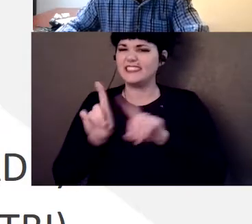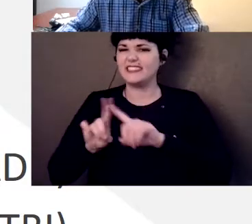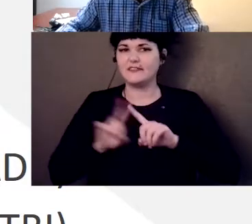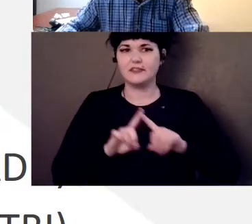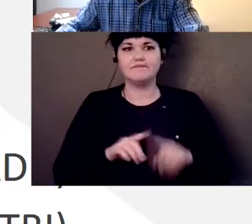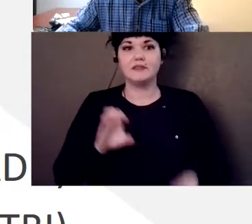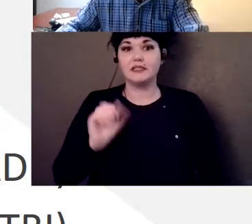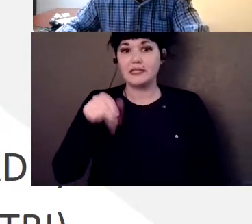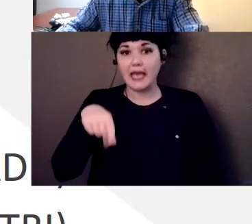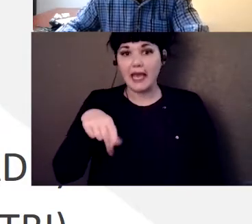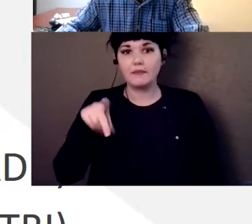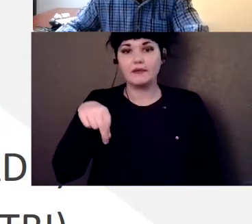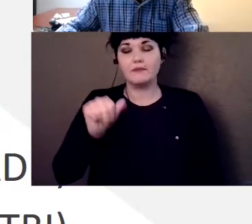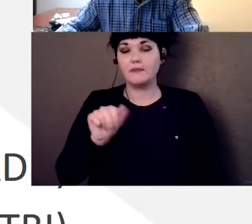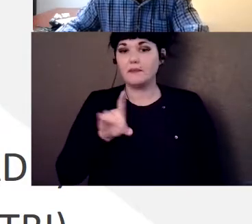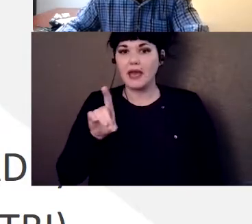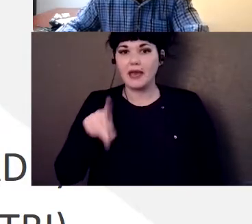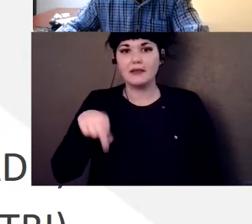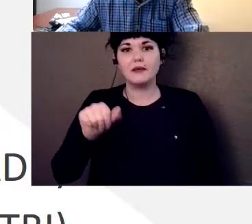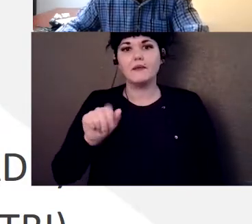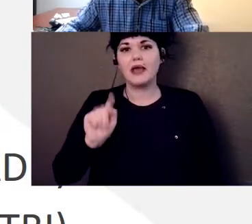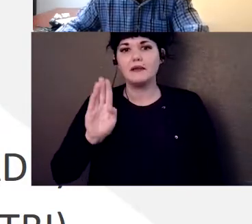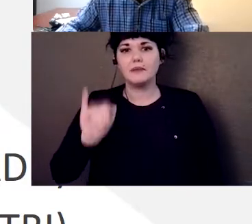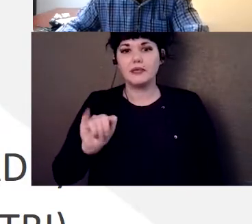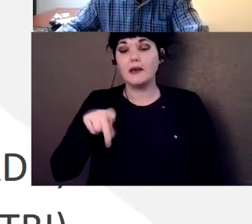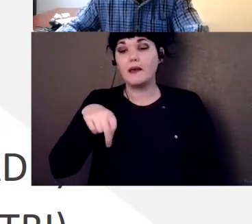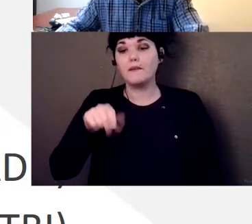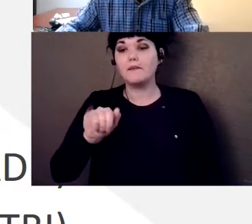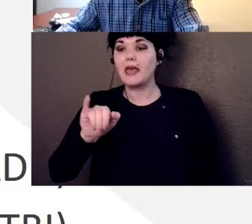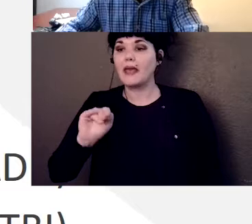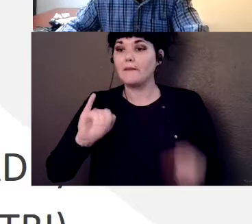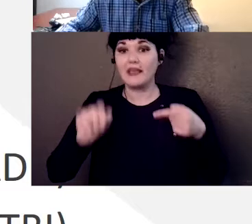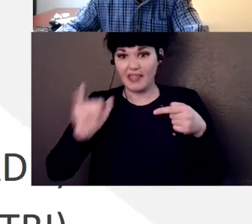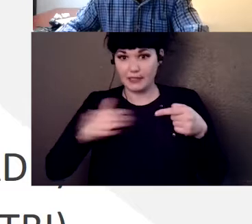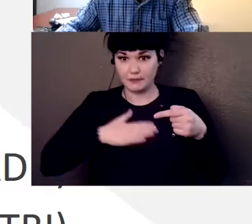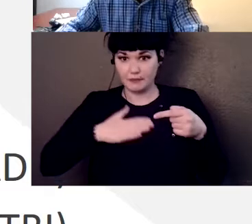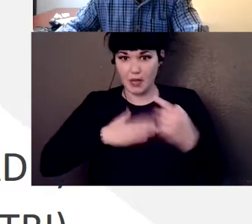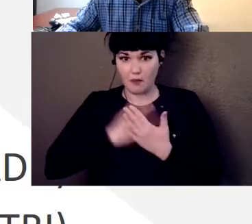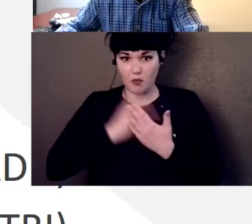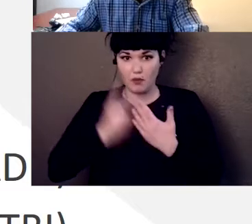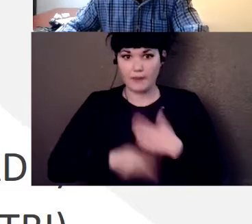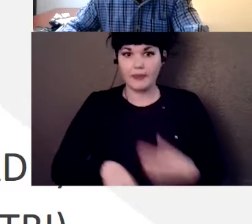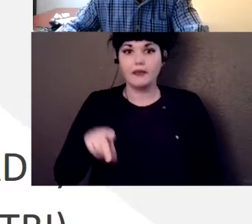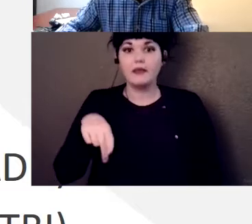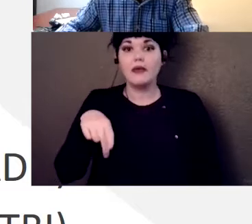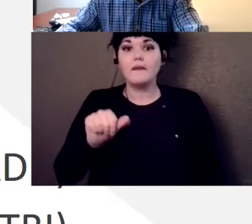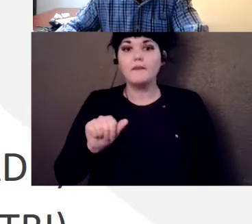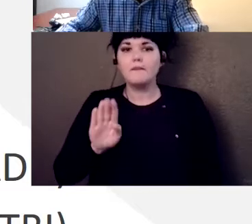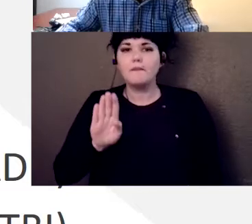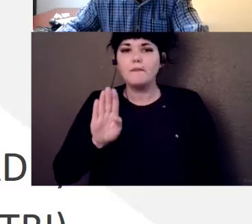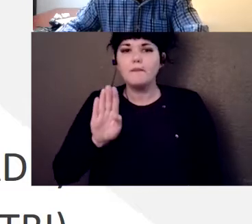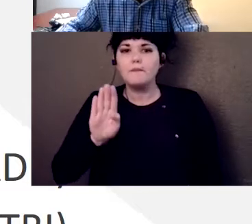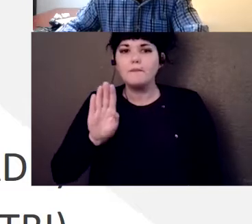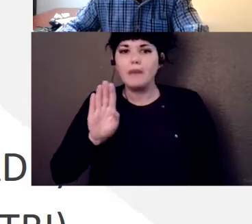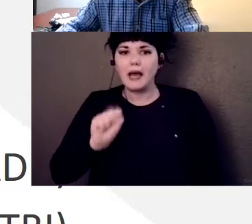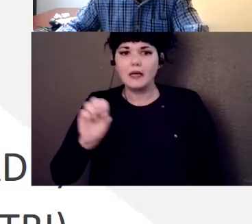PAD, PAT-B, PAMI, which is the program that I am a part of, PAT, PABS, PAIR, PAVA,